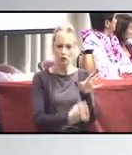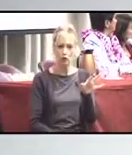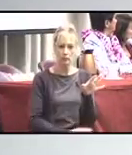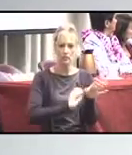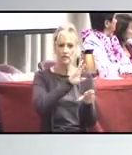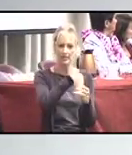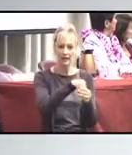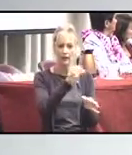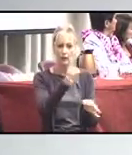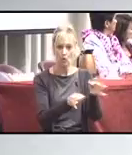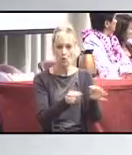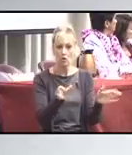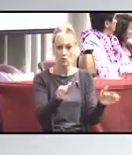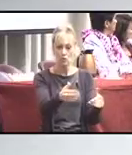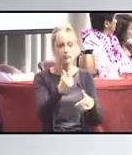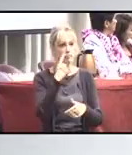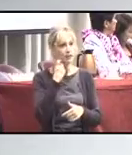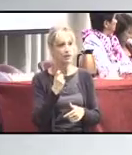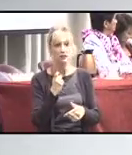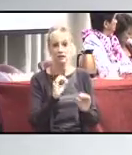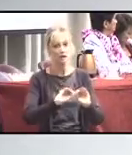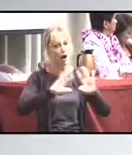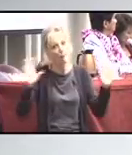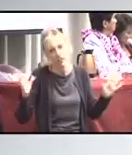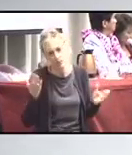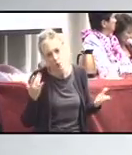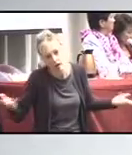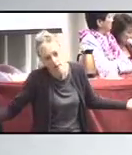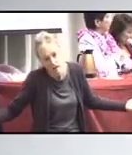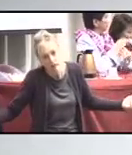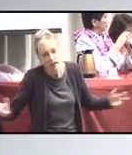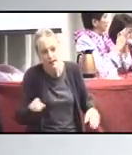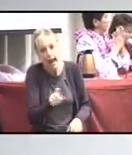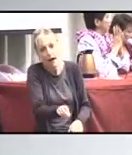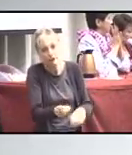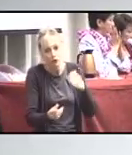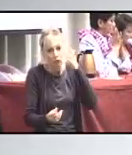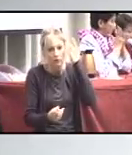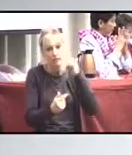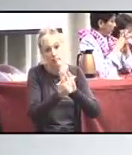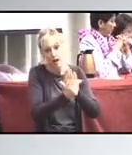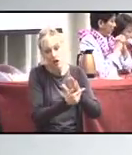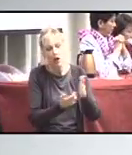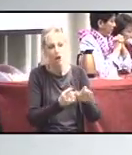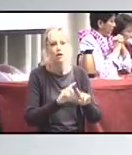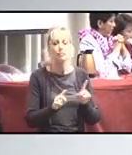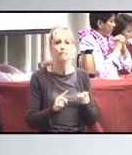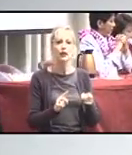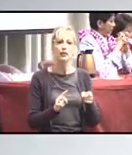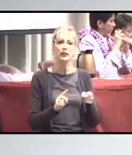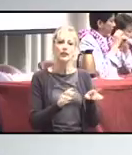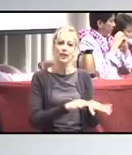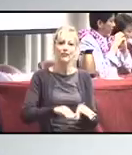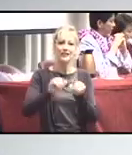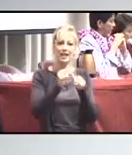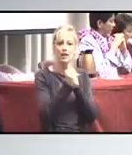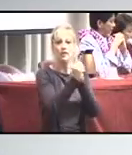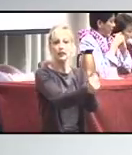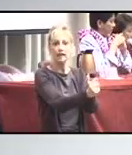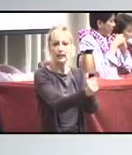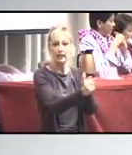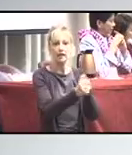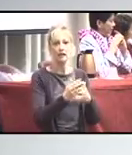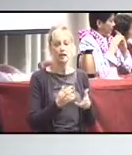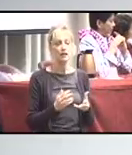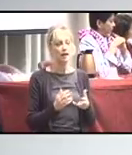courtroom, because it's obvious why, you know, they have to by law, but they have taken a lead, and they're a great lead to